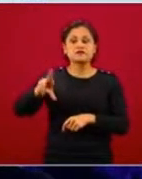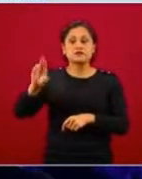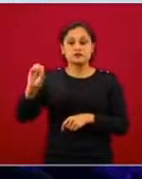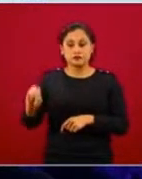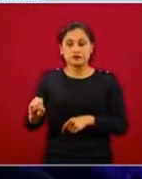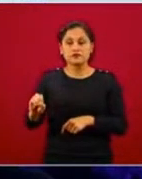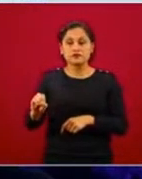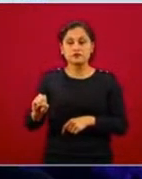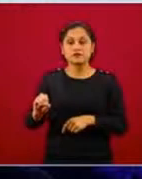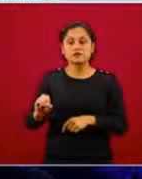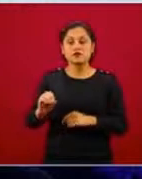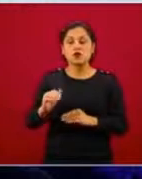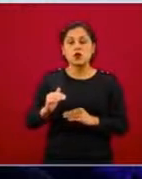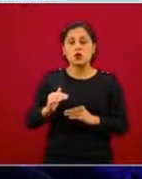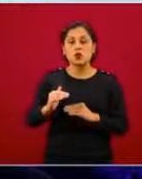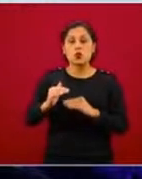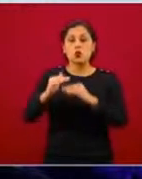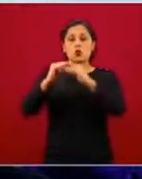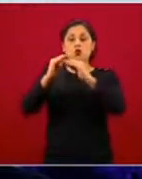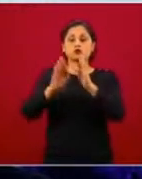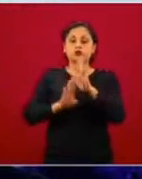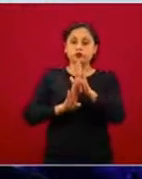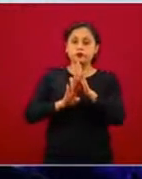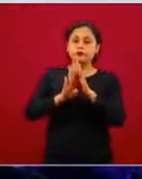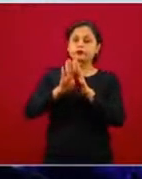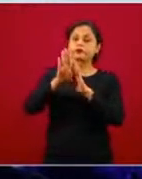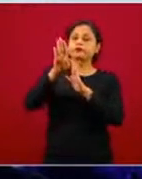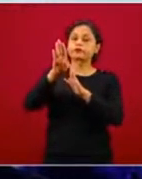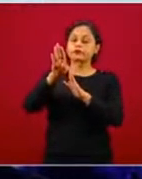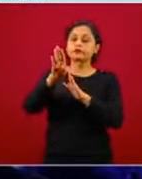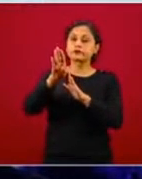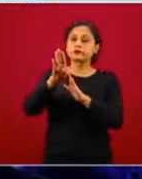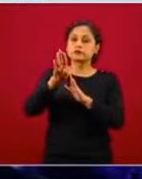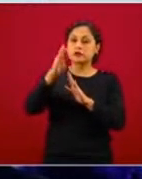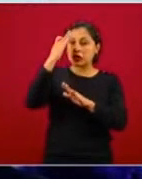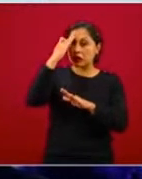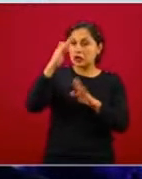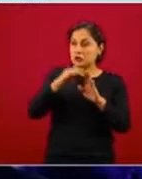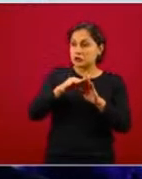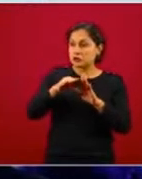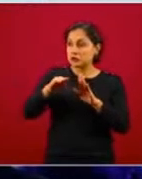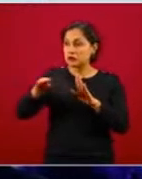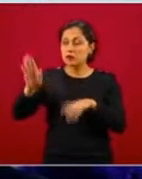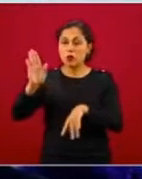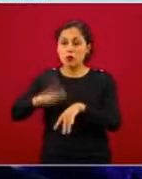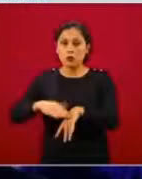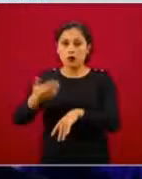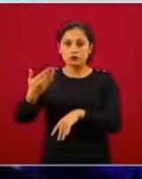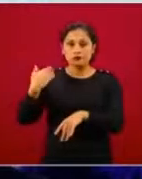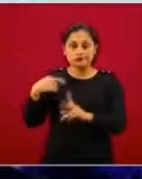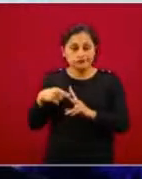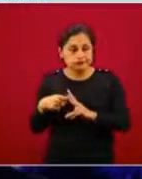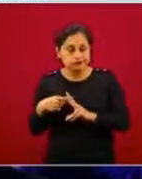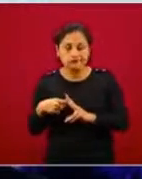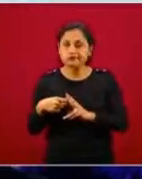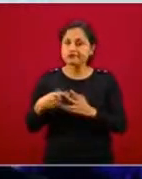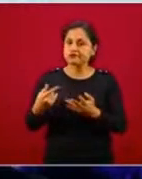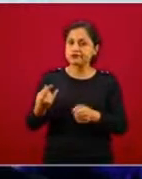through this. This is Quintana Roo. We can see that this is a little bit longer than what the projection